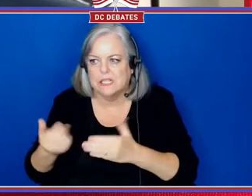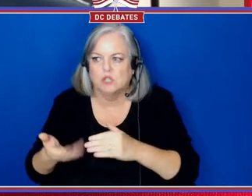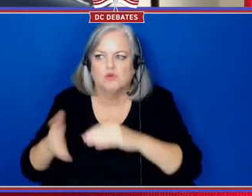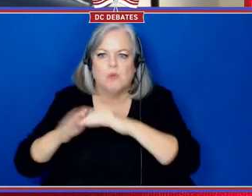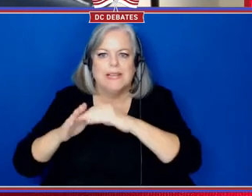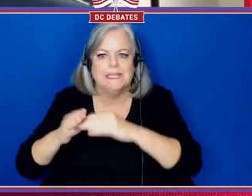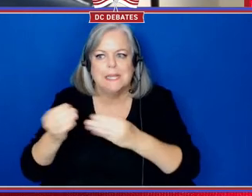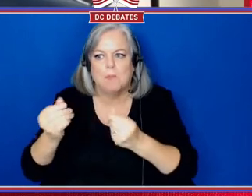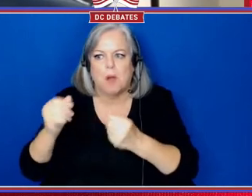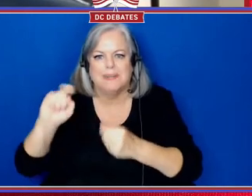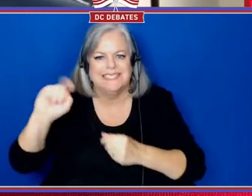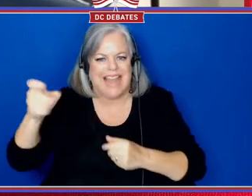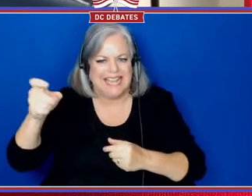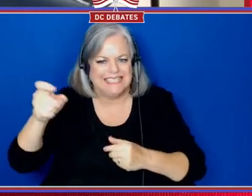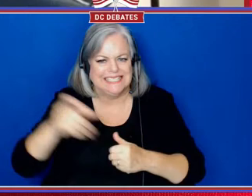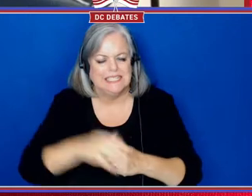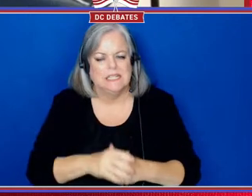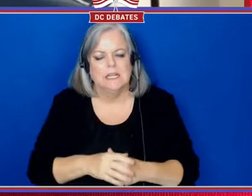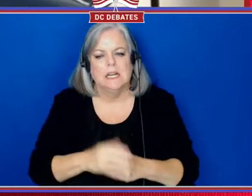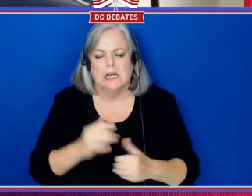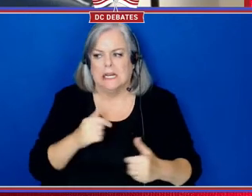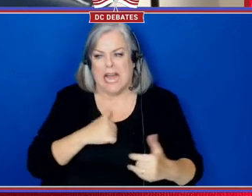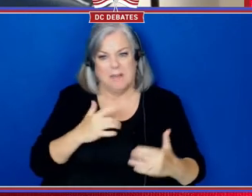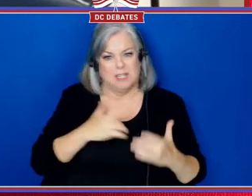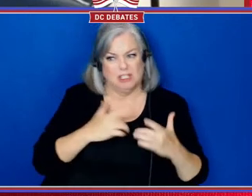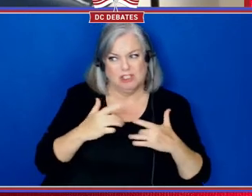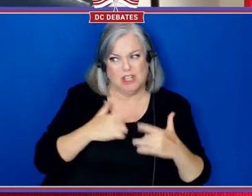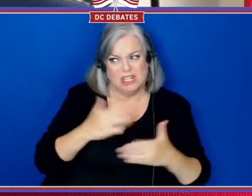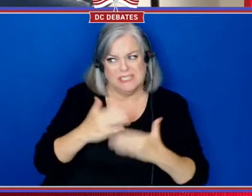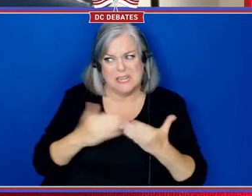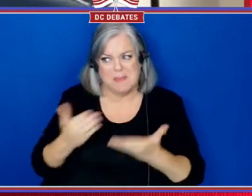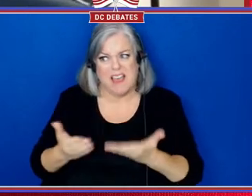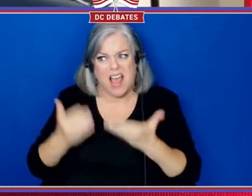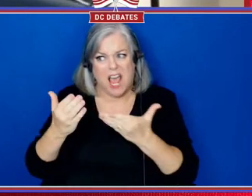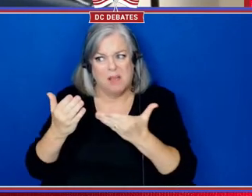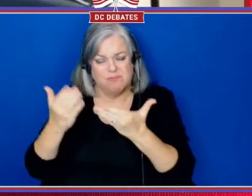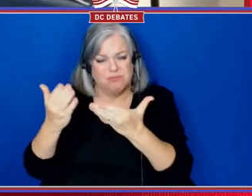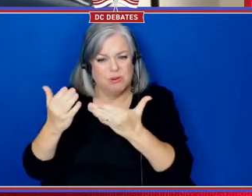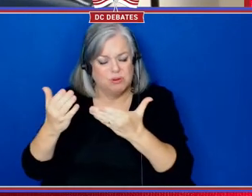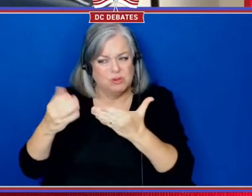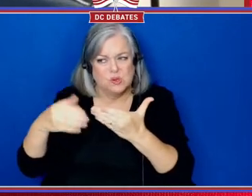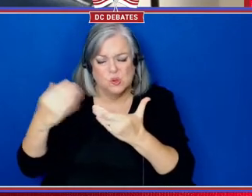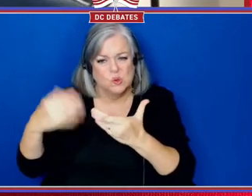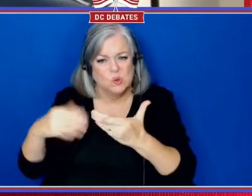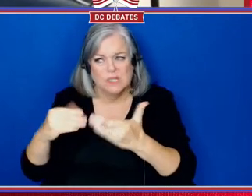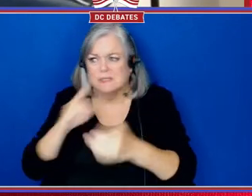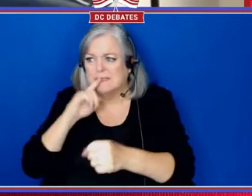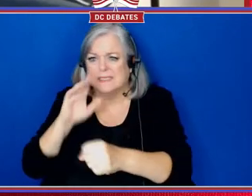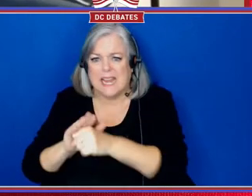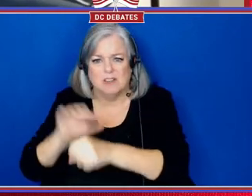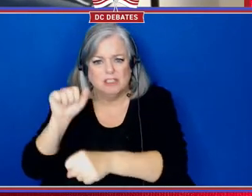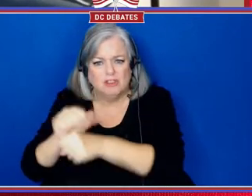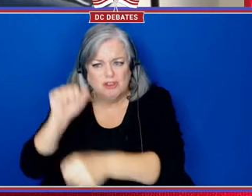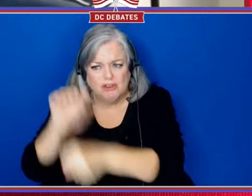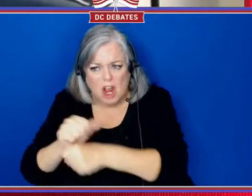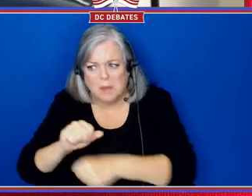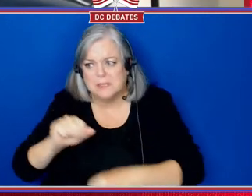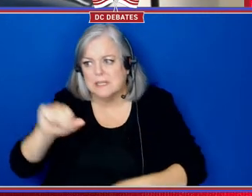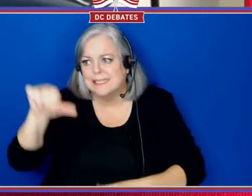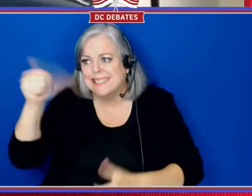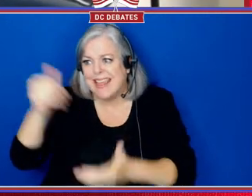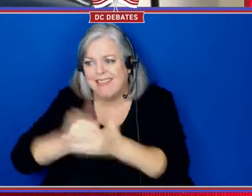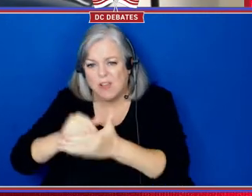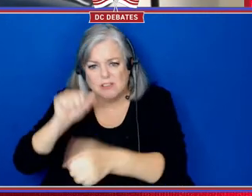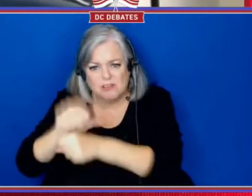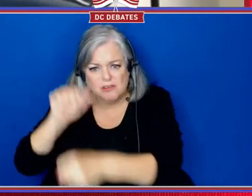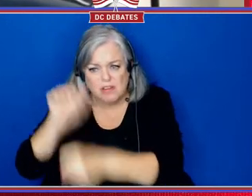high proposals that you've heard here, like guaranteeing jobs, 10,000 jobs, and how I heard it reported